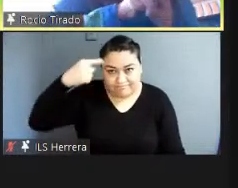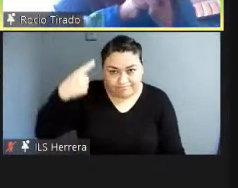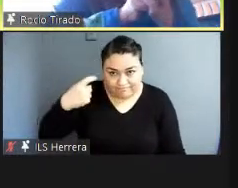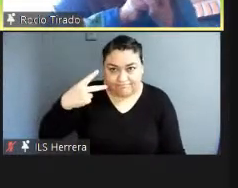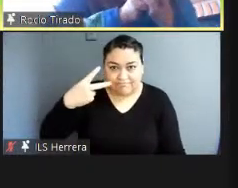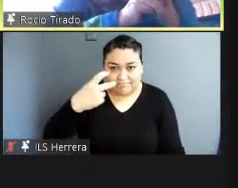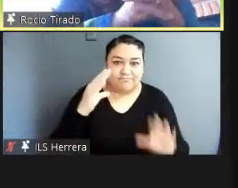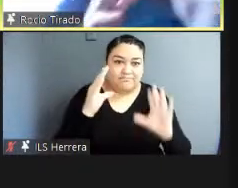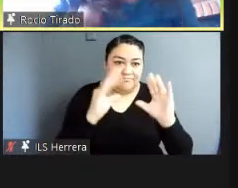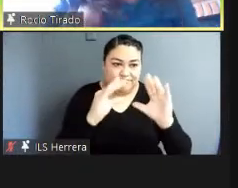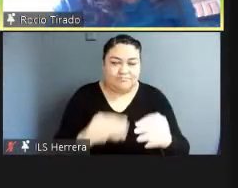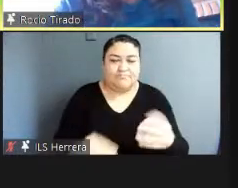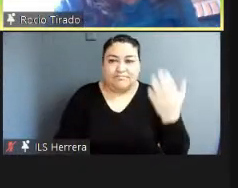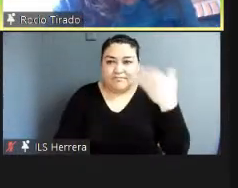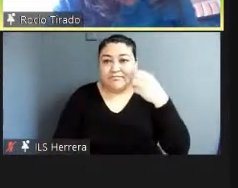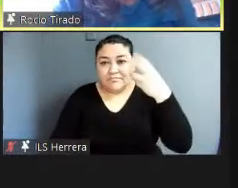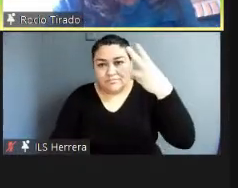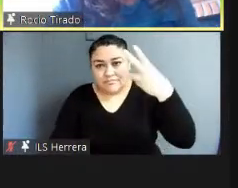from ours.